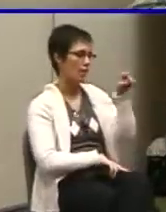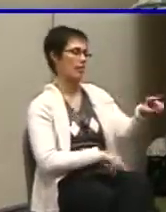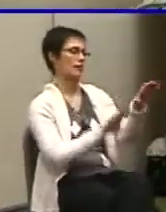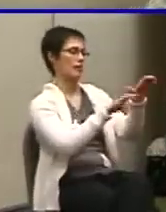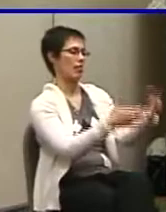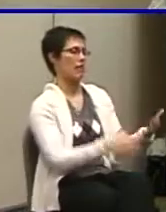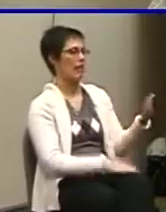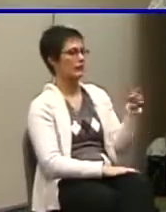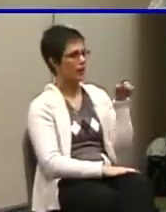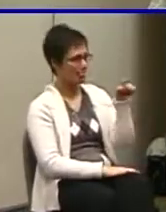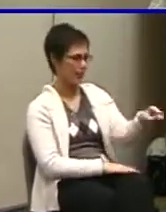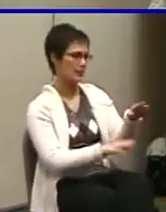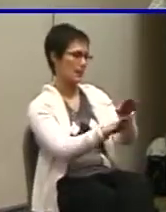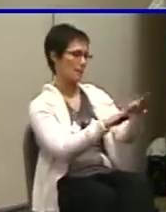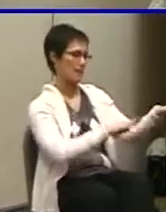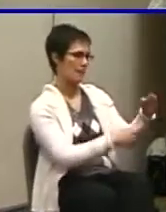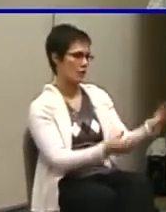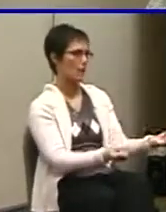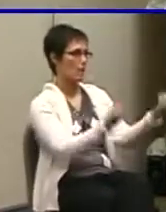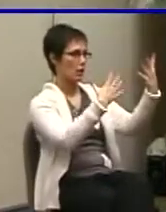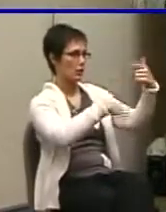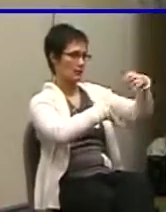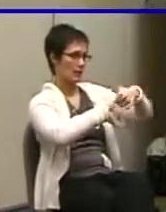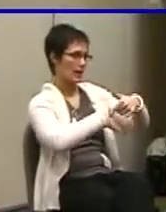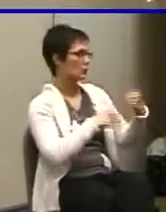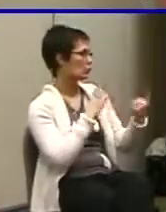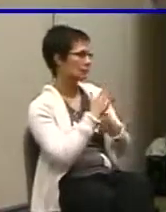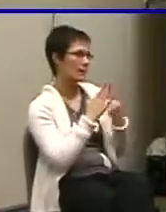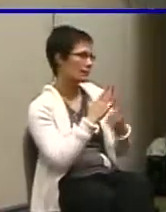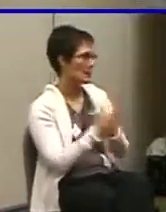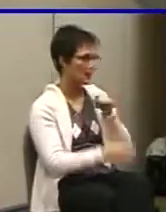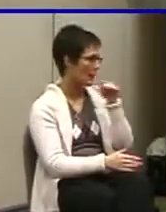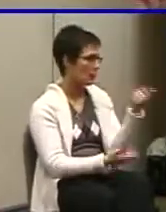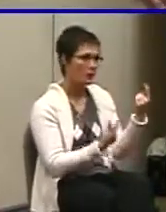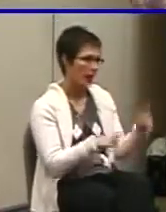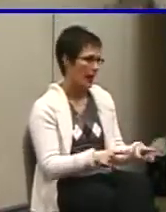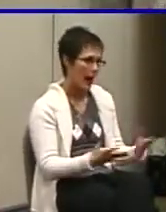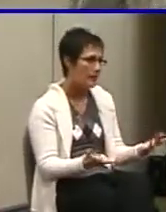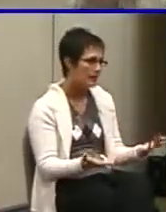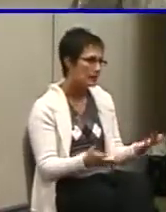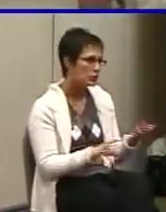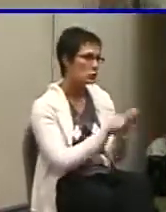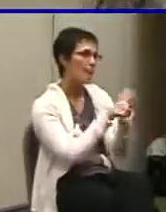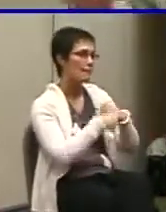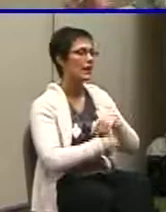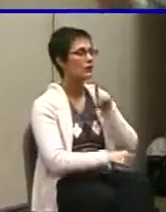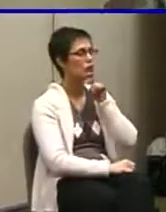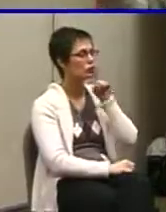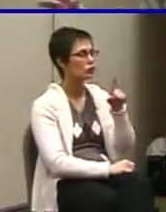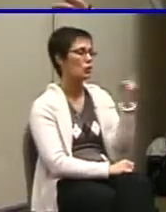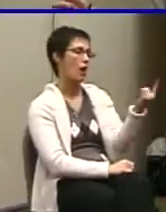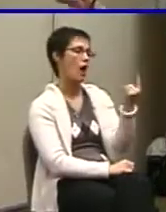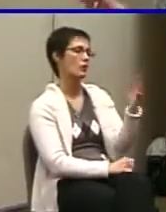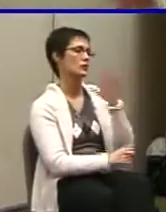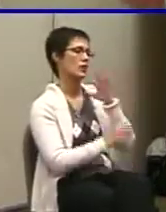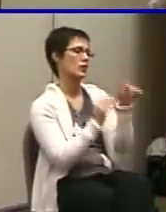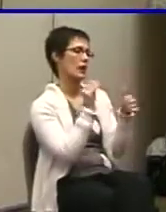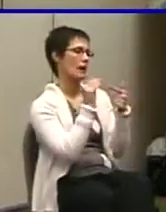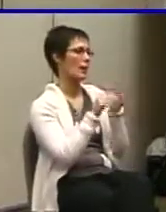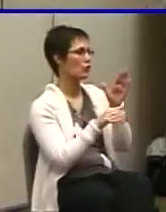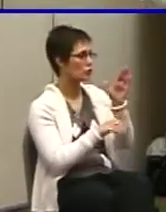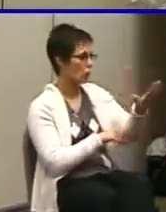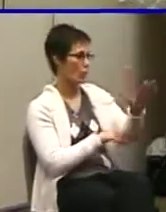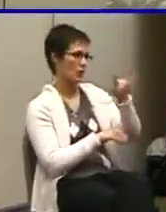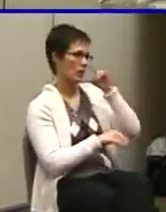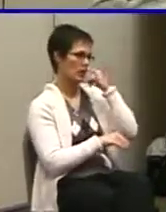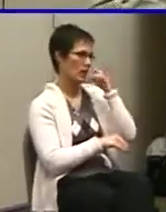in some cases, that's just not going to be the case. And so the form doesn't answer. I mean, always make sure that you're talking about the kid and the situation and not just